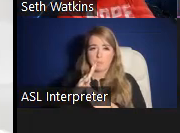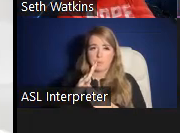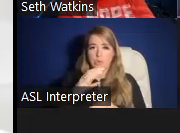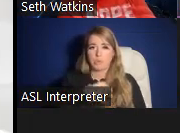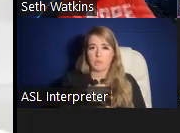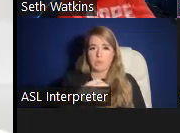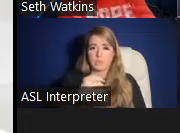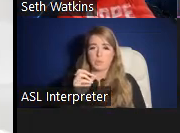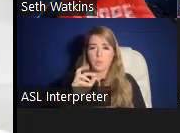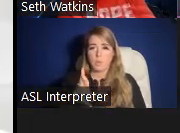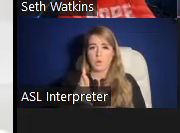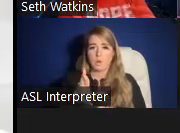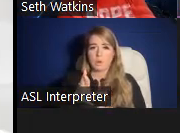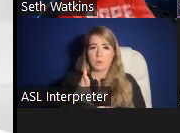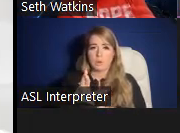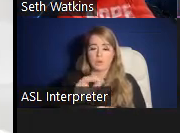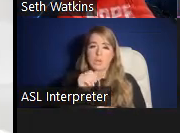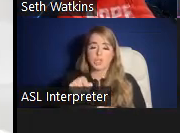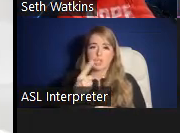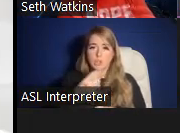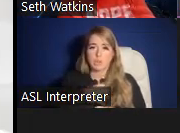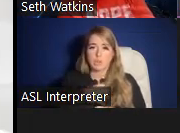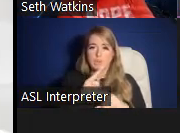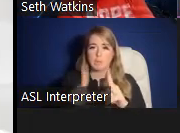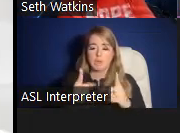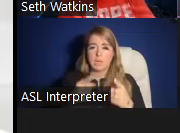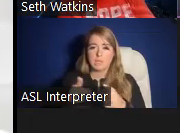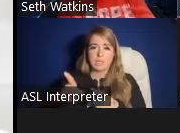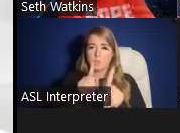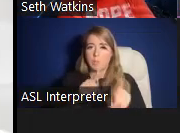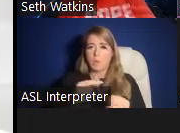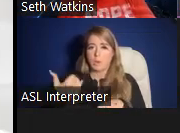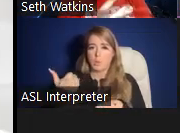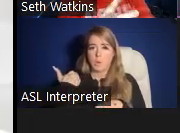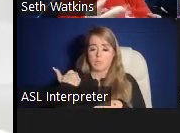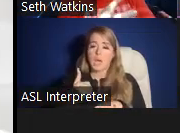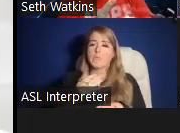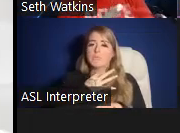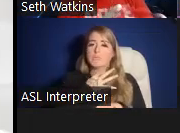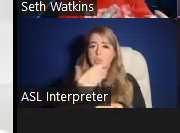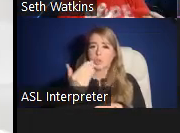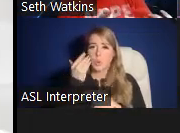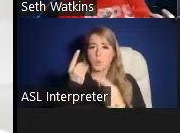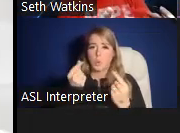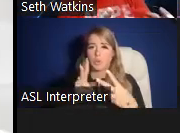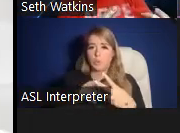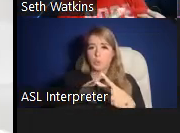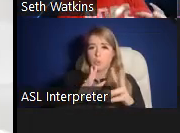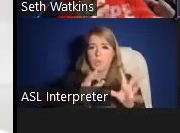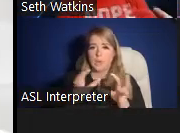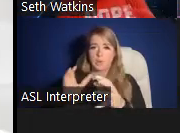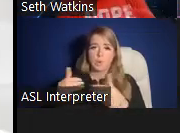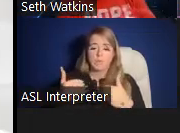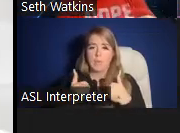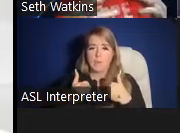or not just grievance, but like incident report was, I want to know what those two categories had the